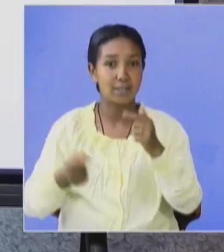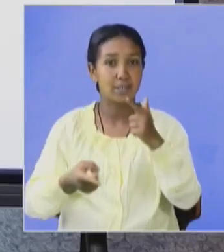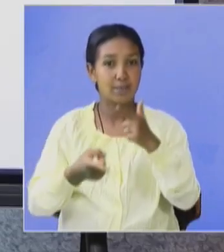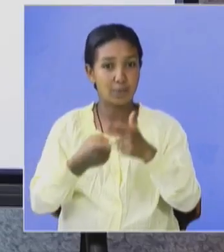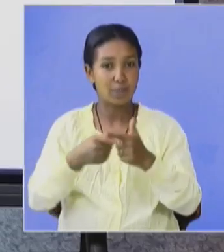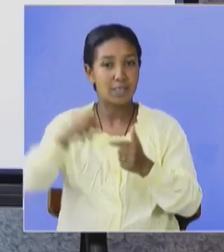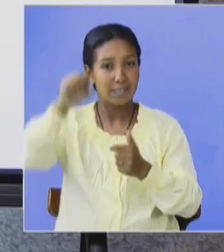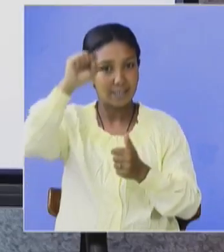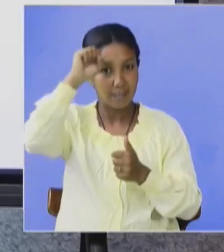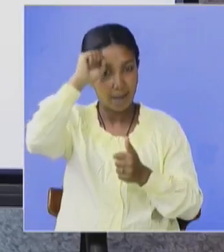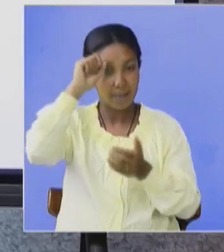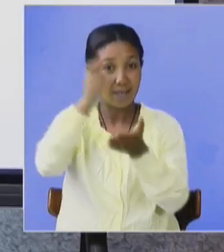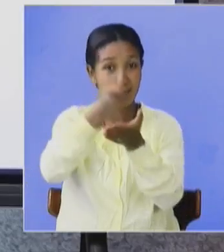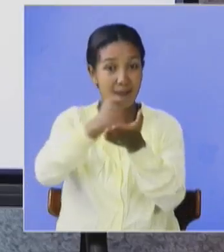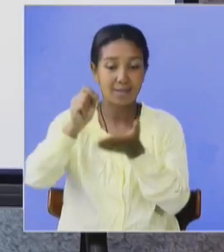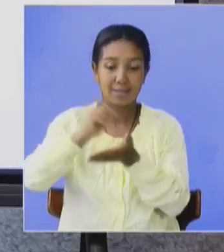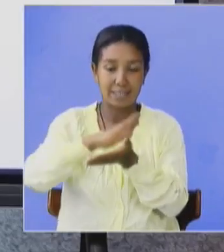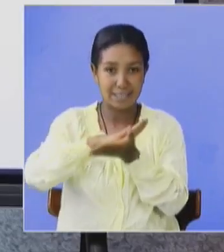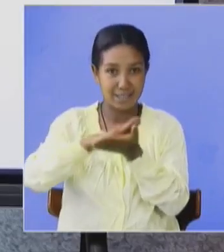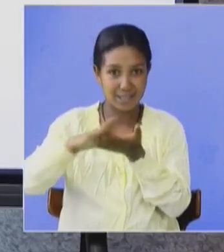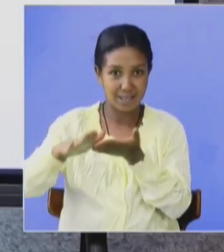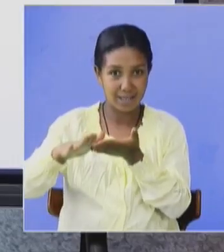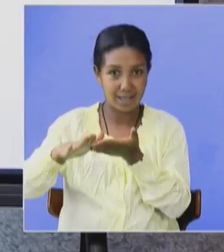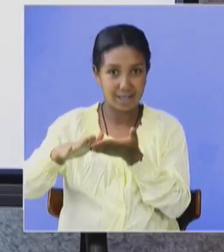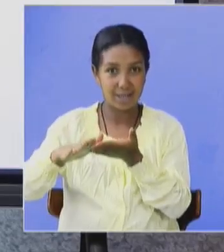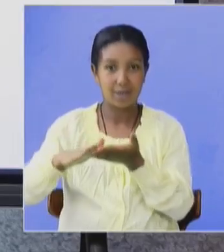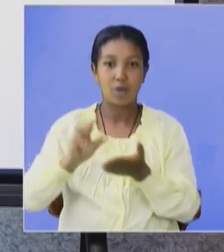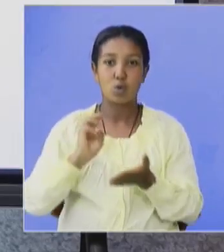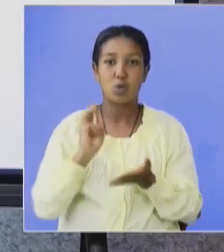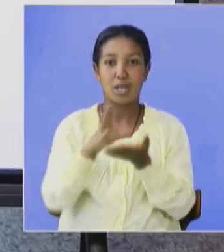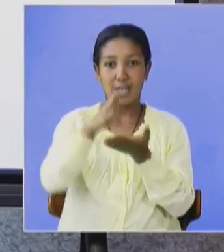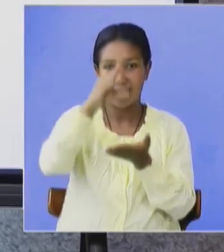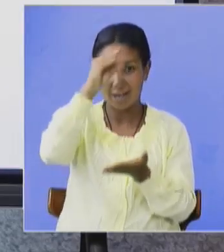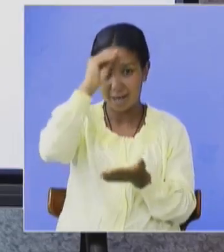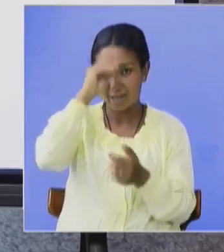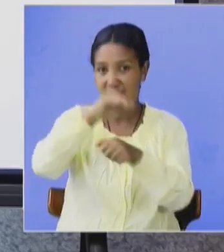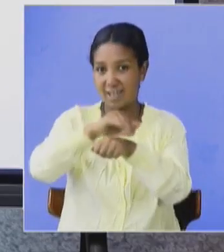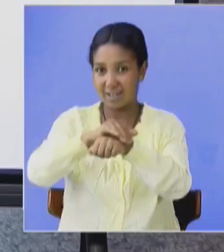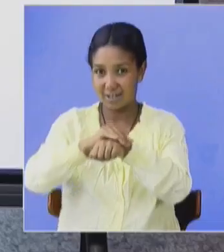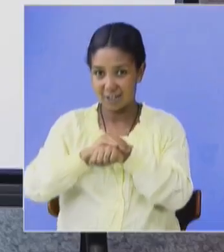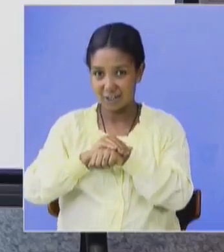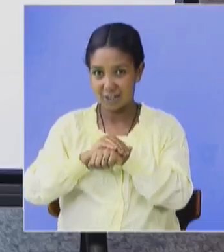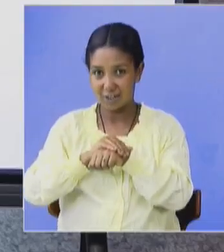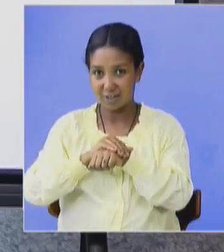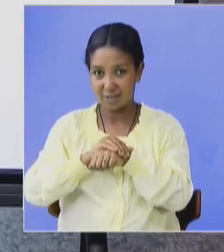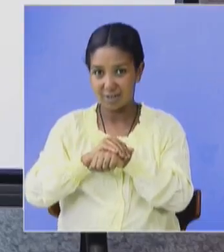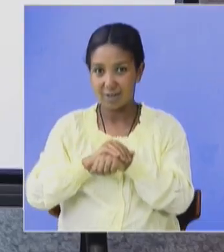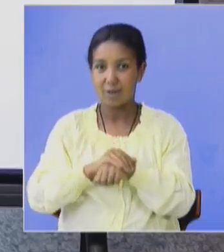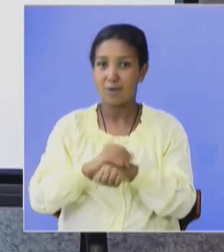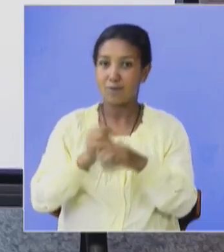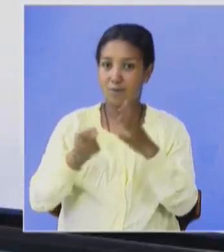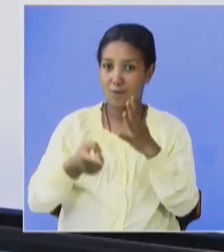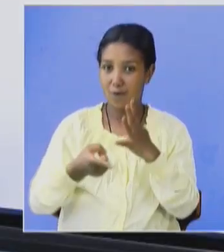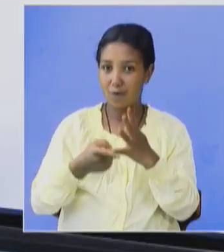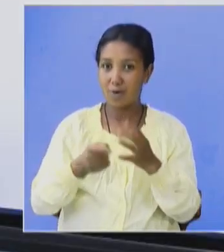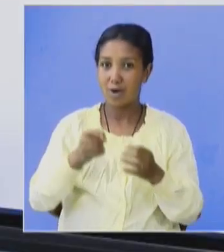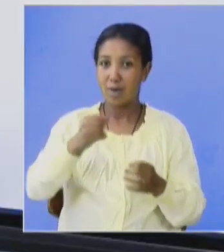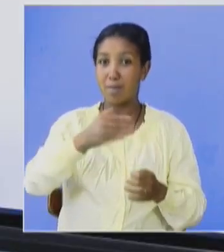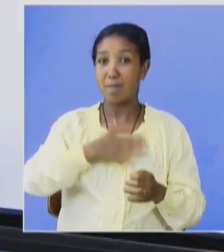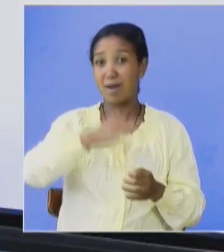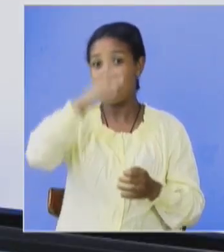Sammy writes neatly. We learn English. 4, my